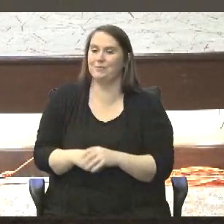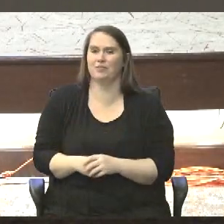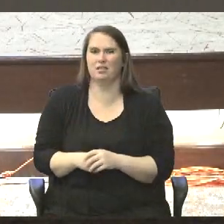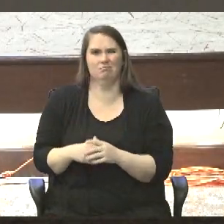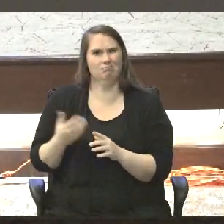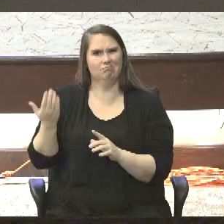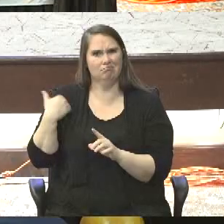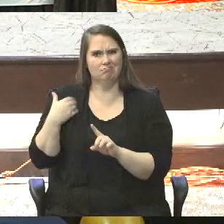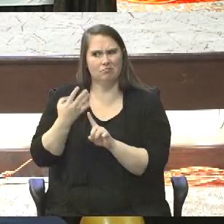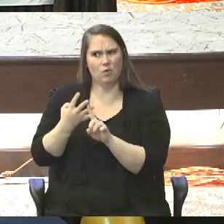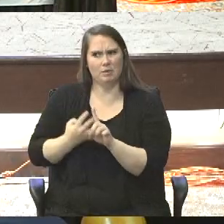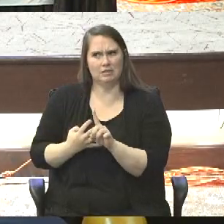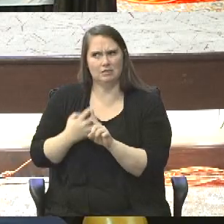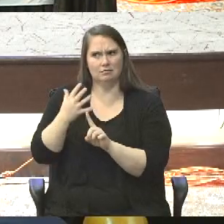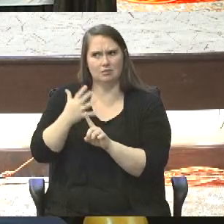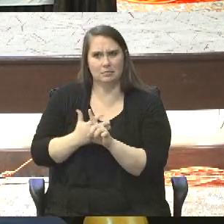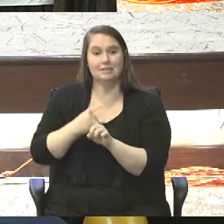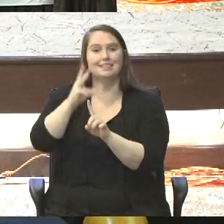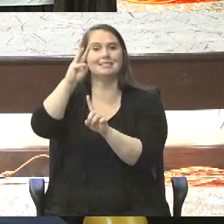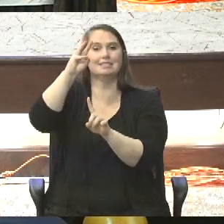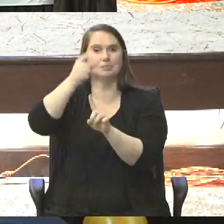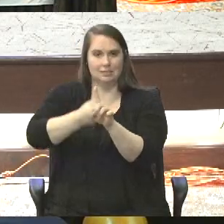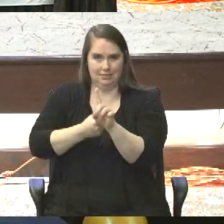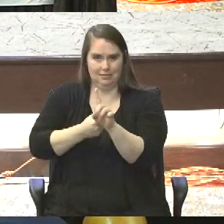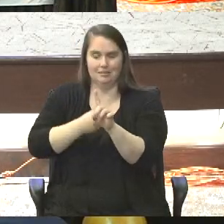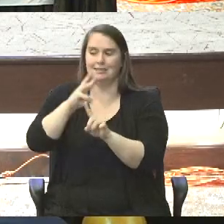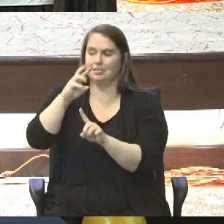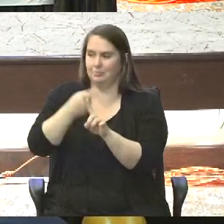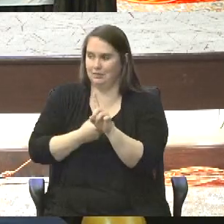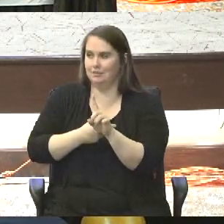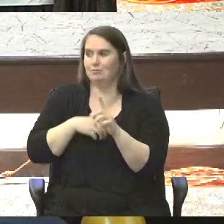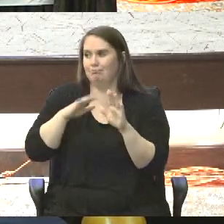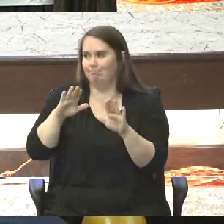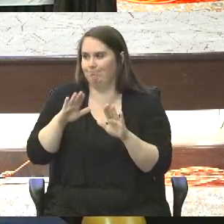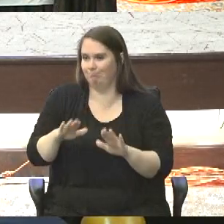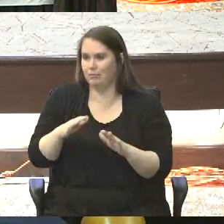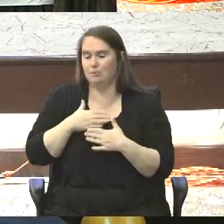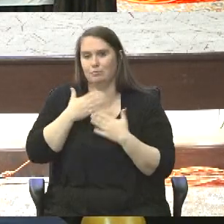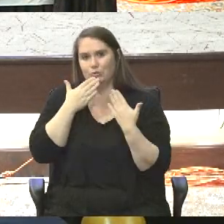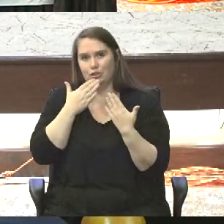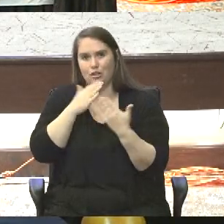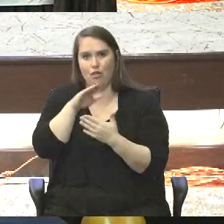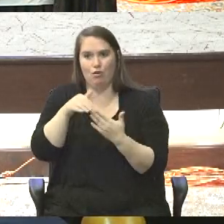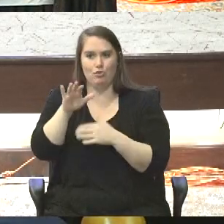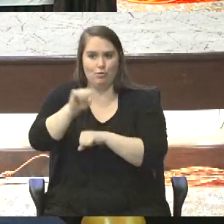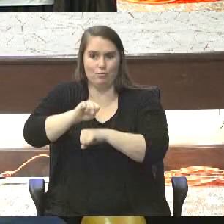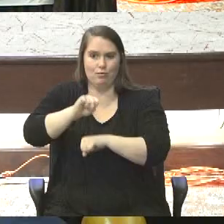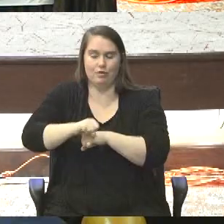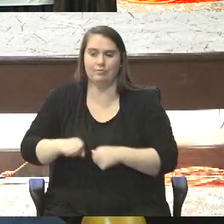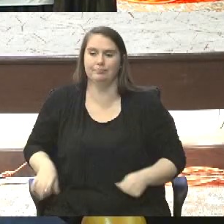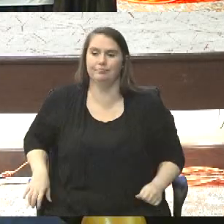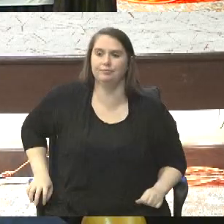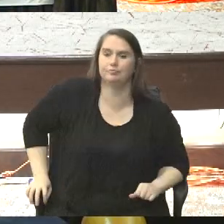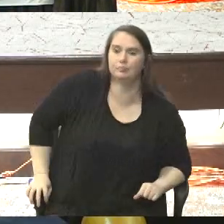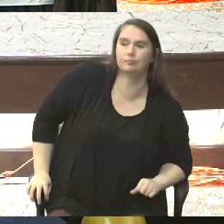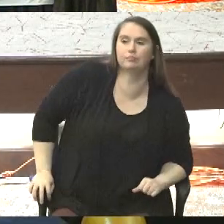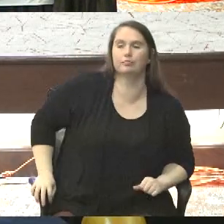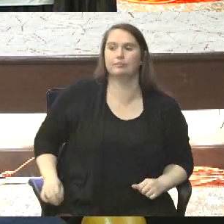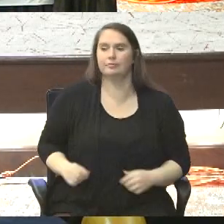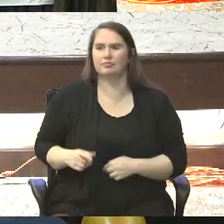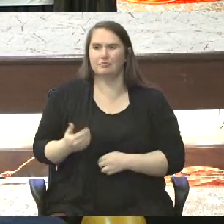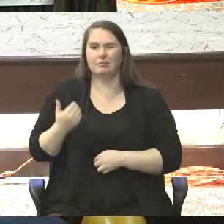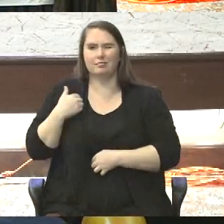5 months? How long have you been here now? 6 months. 6 months. Great. Appreciate all the work you're doing. I just have one question, and you don't have to go into it too deep,